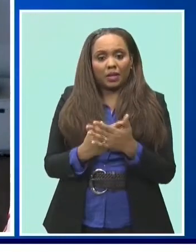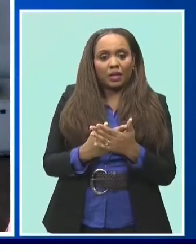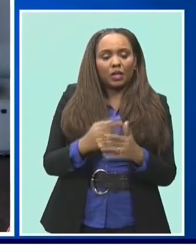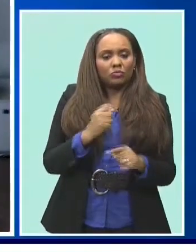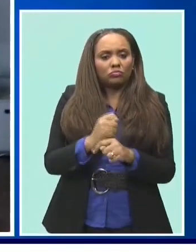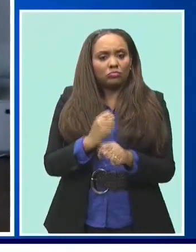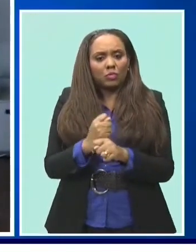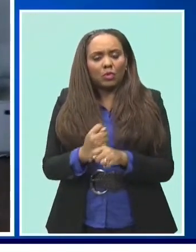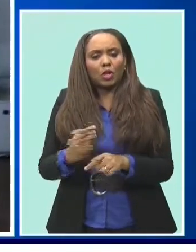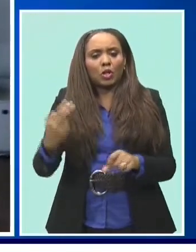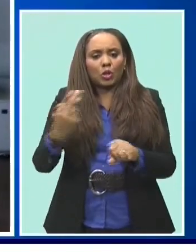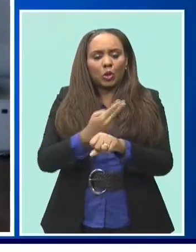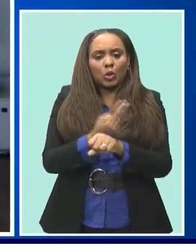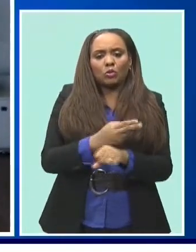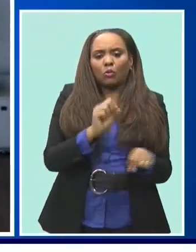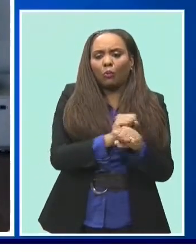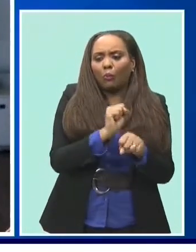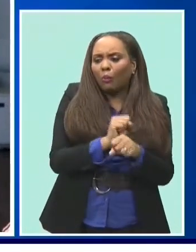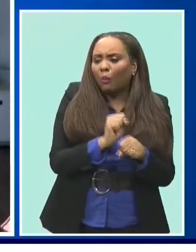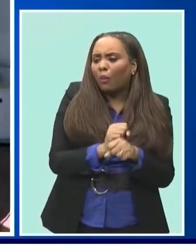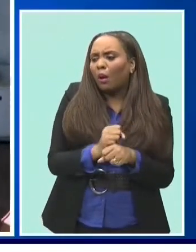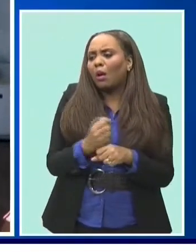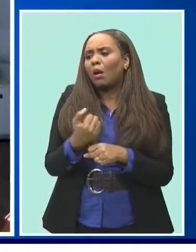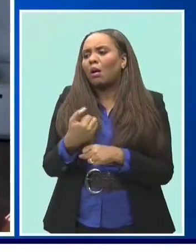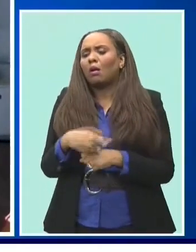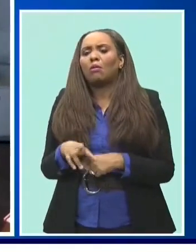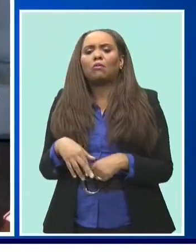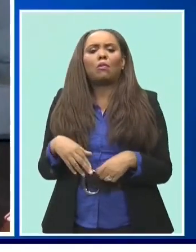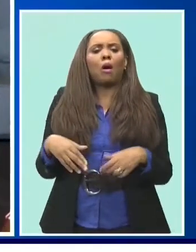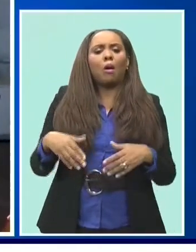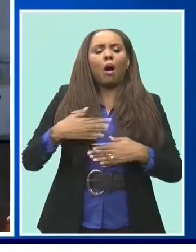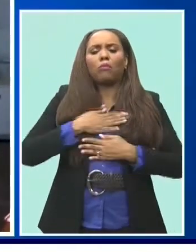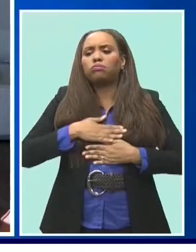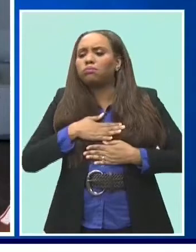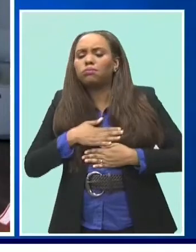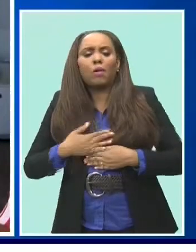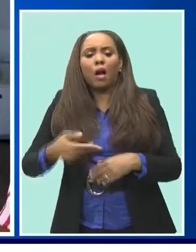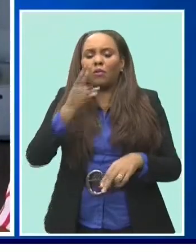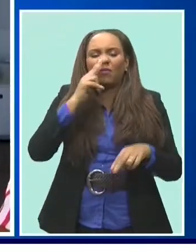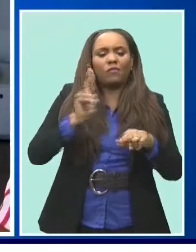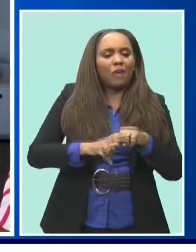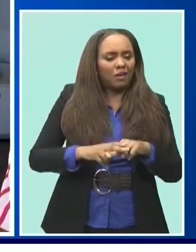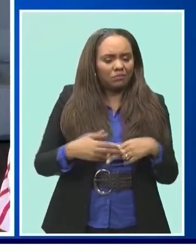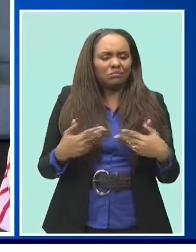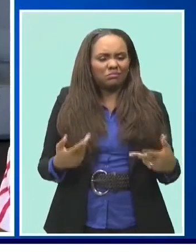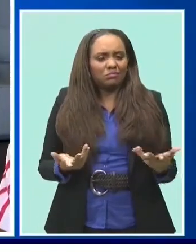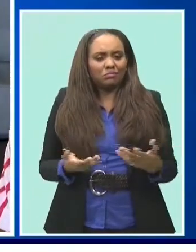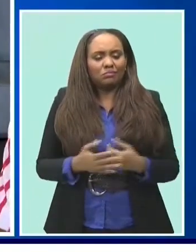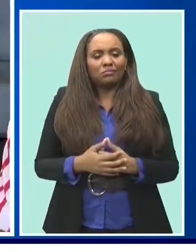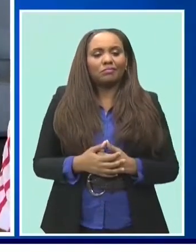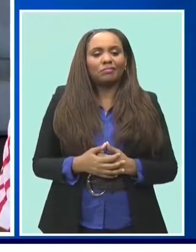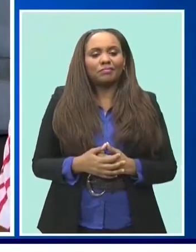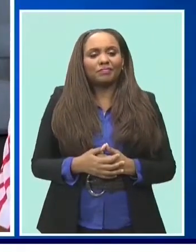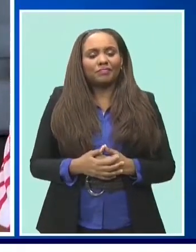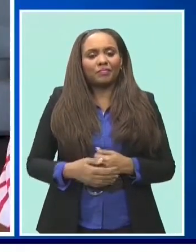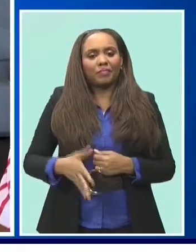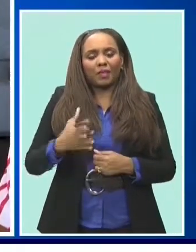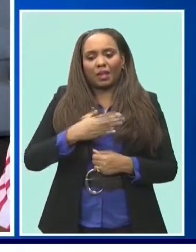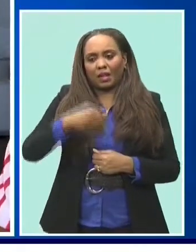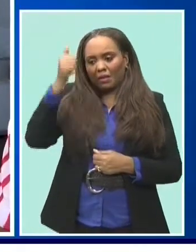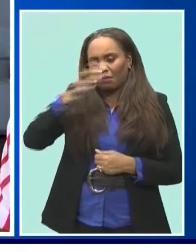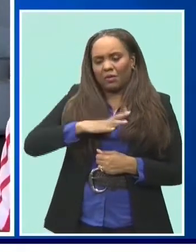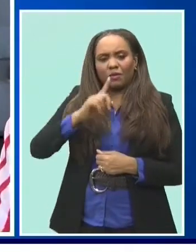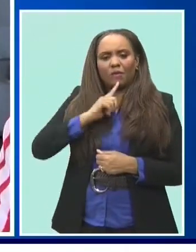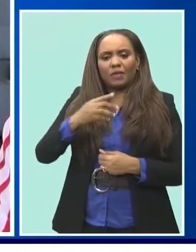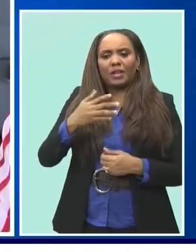something that is used to do work with, or something to do jolly ride or fun, whatever you want to do is that type of vehicle. And I think the guys were happy